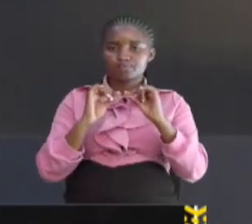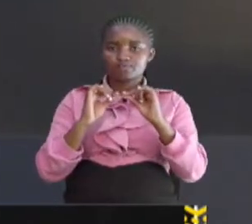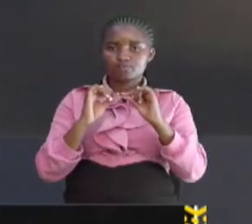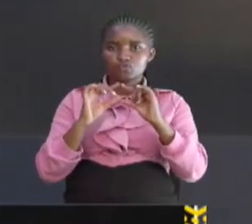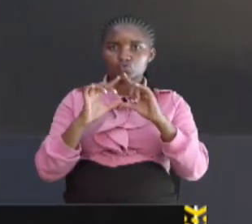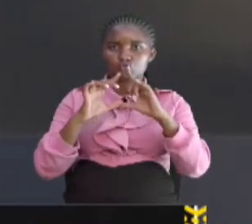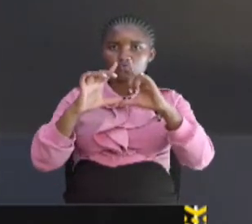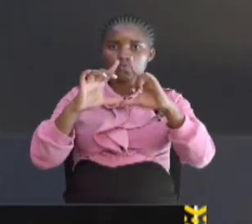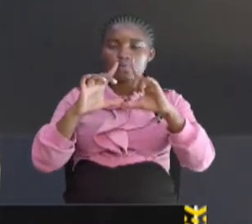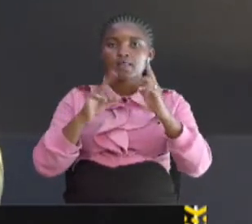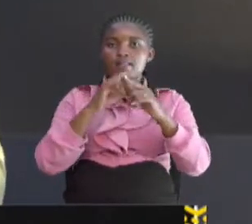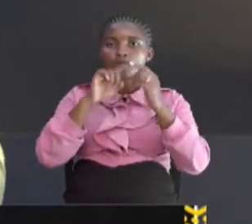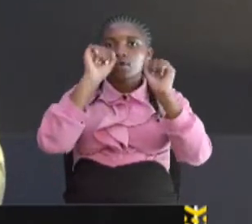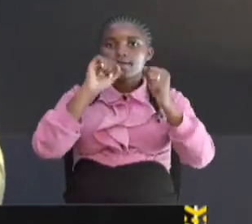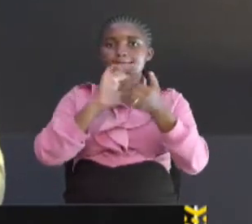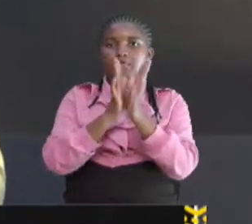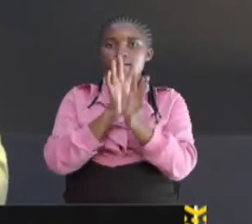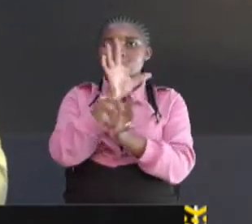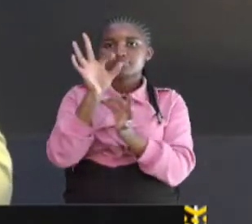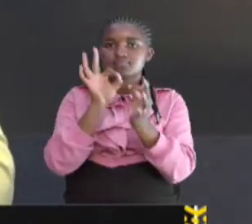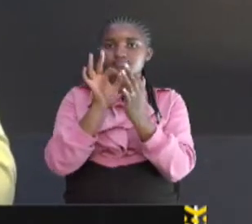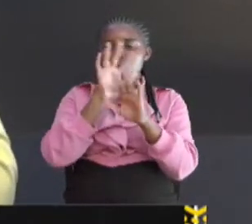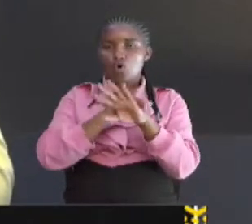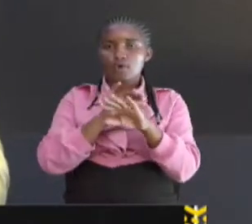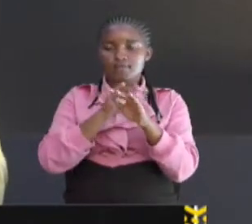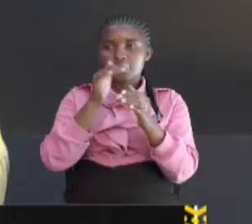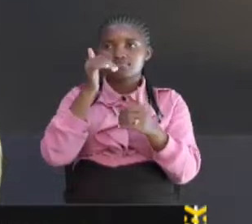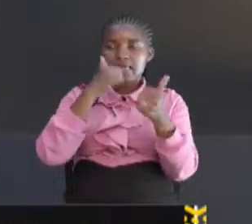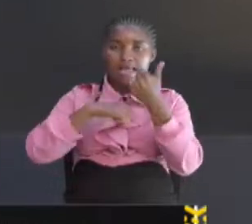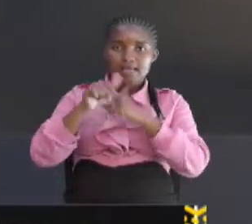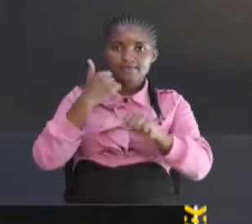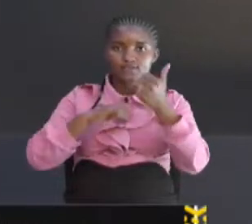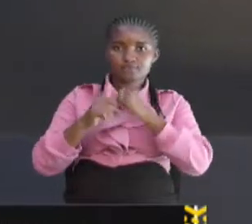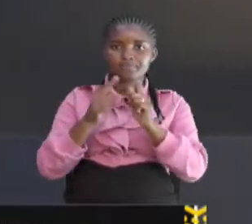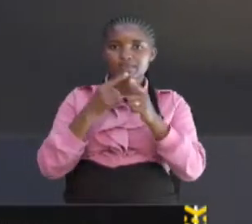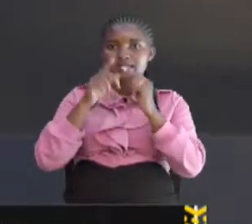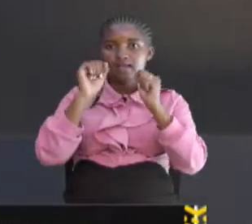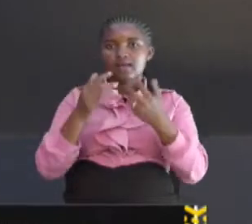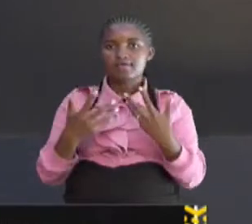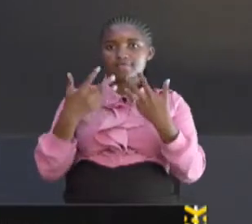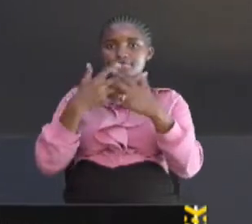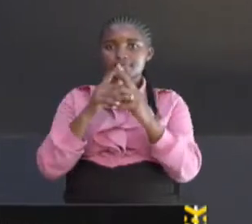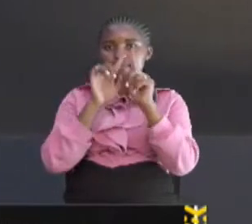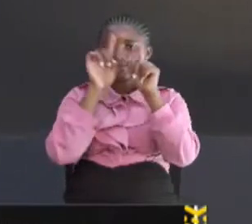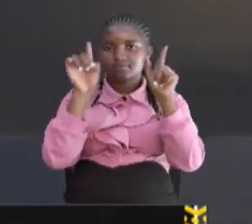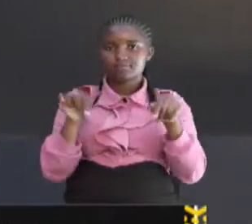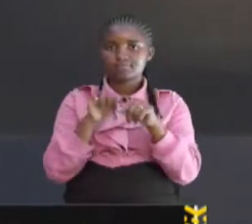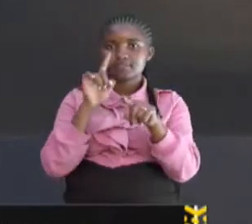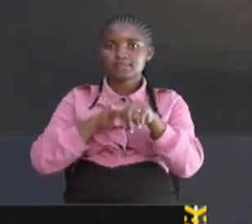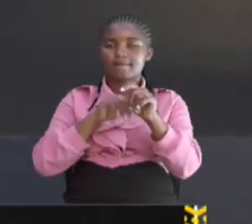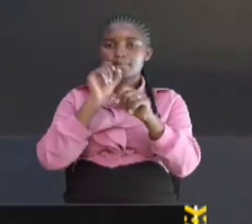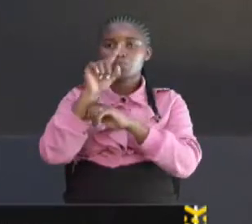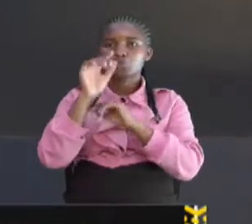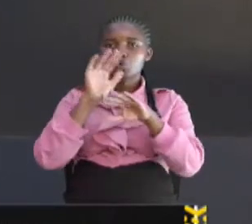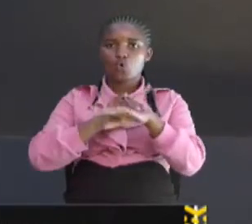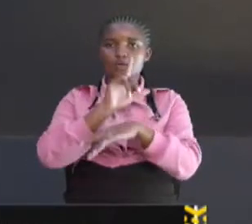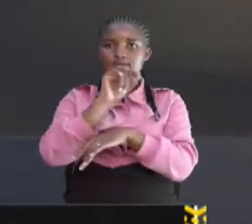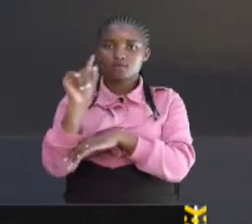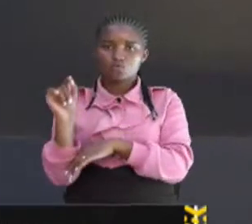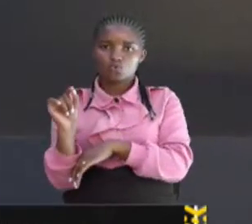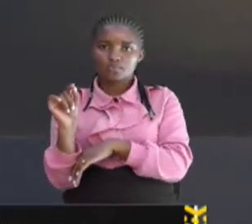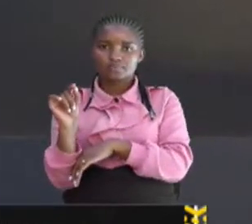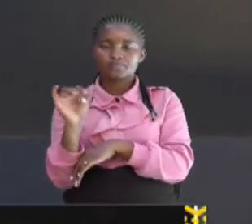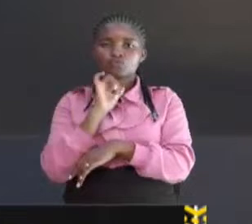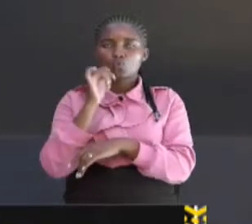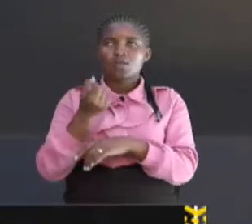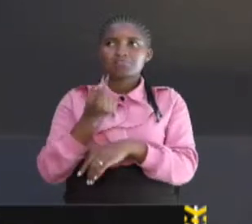effect in order to be specific on the characters and action so that it fits the frame when you post the content on TikTok. So it's not